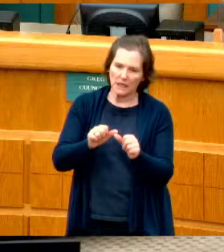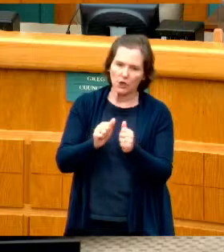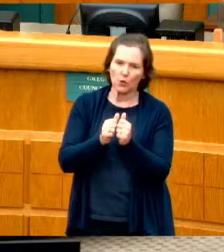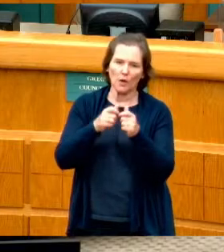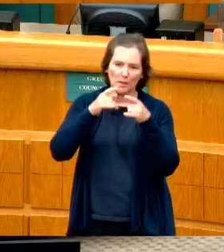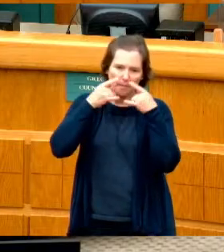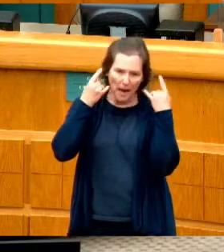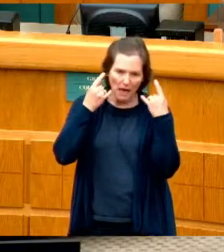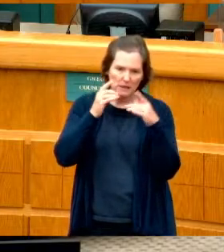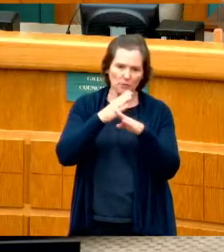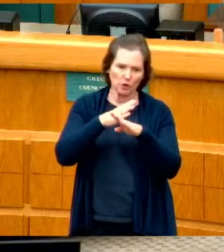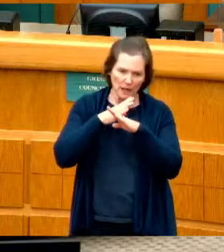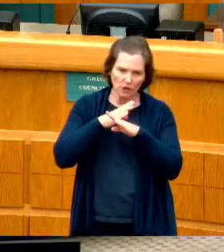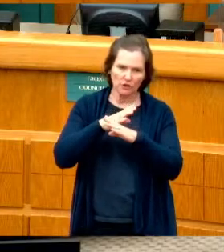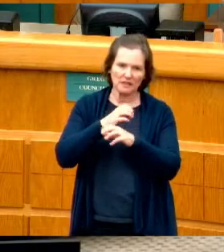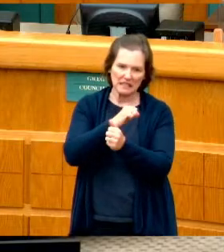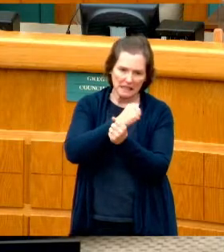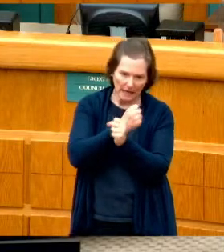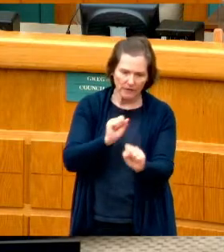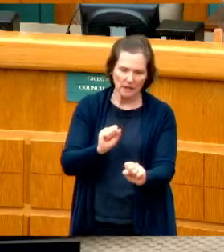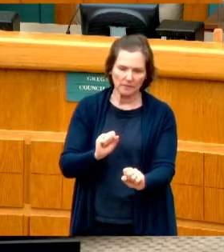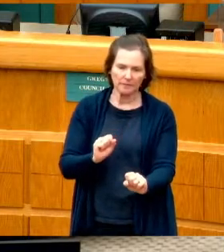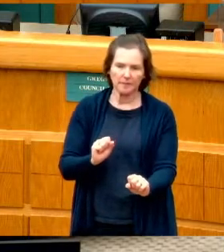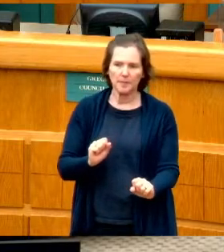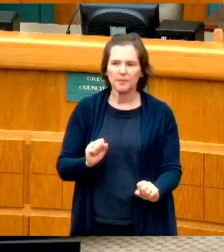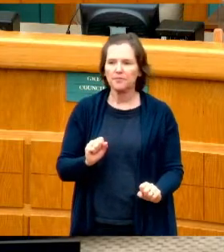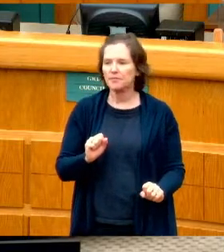diagram. In this diagram, you see